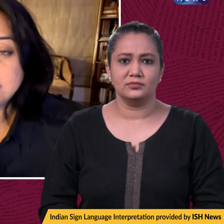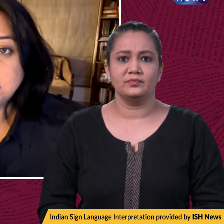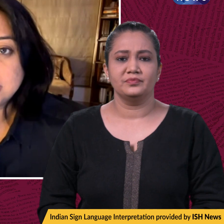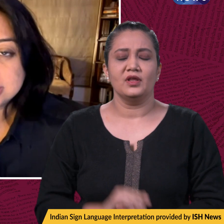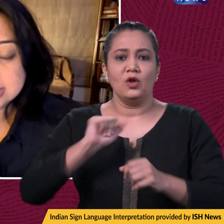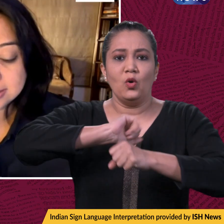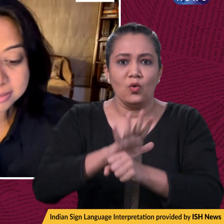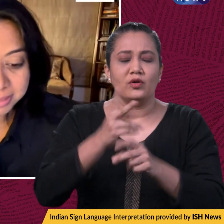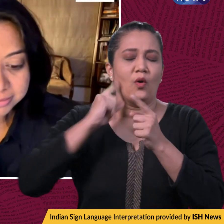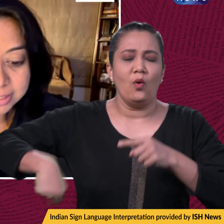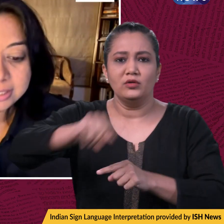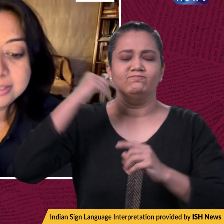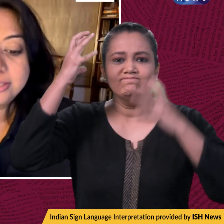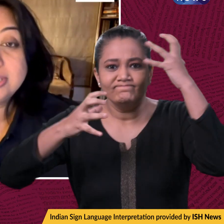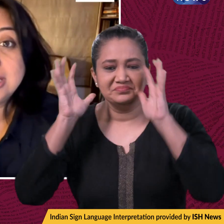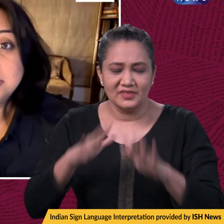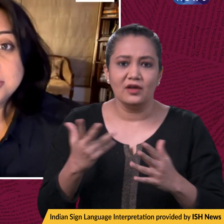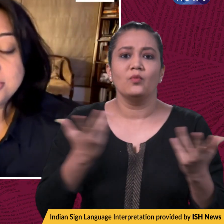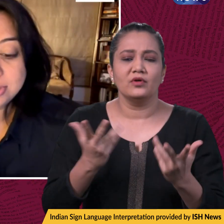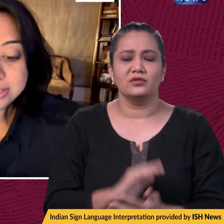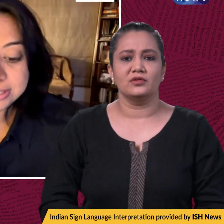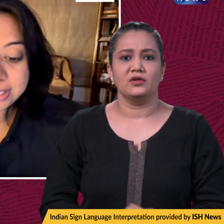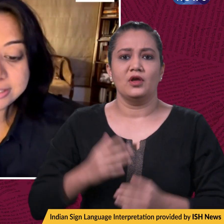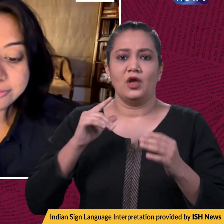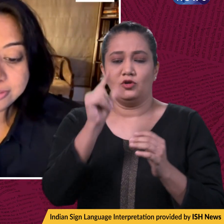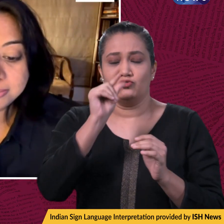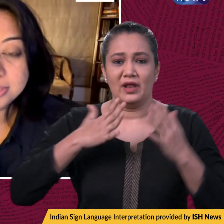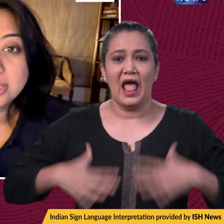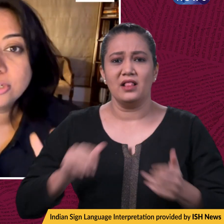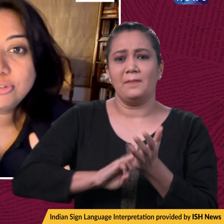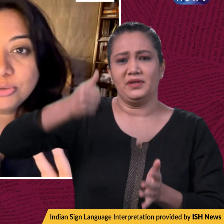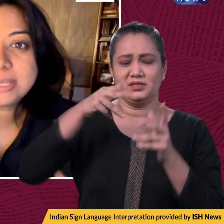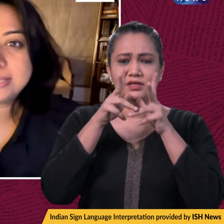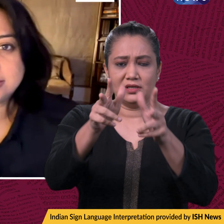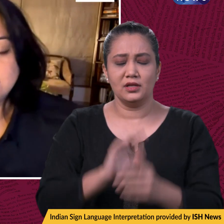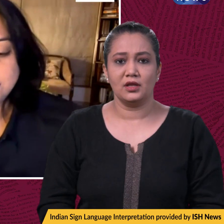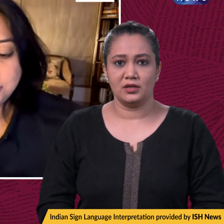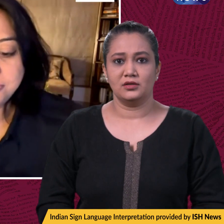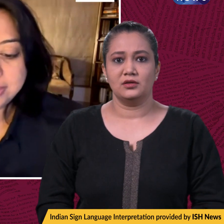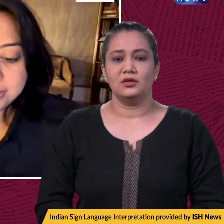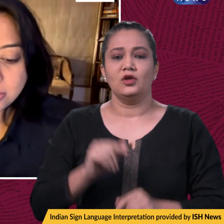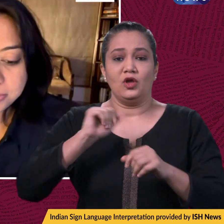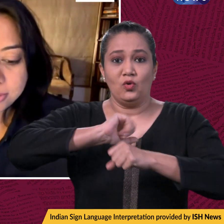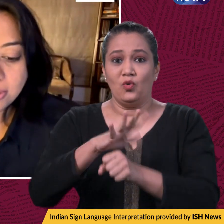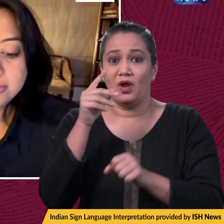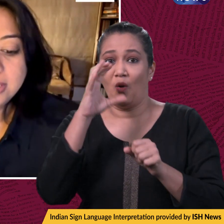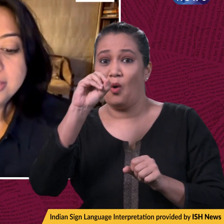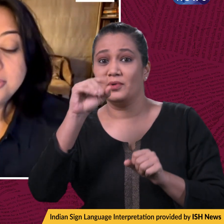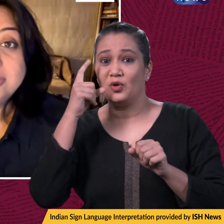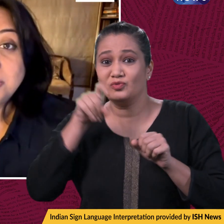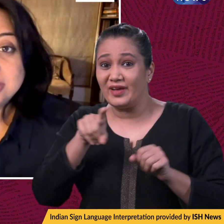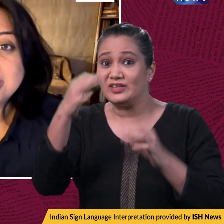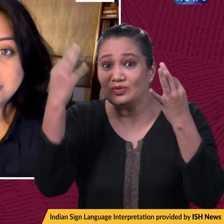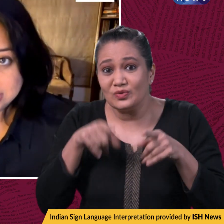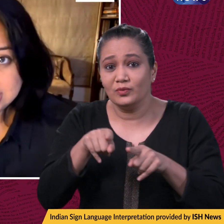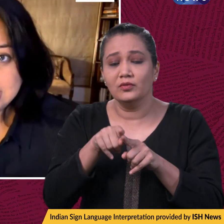COVID that everyone is concerned about. The Union Health Ministry today confirmed 2 cases of the new variant, Omicron,